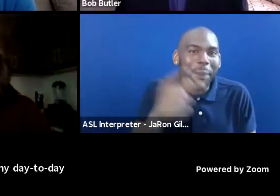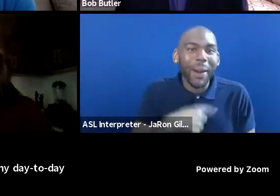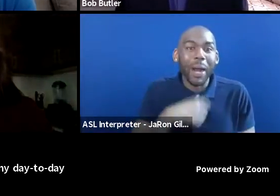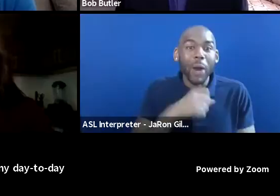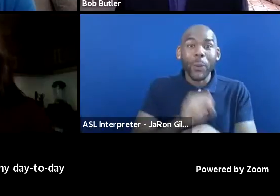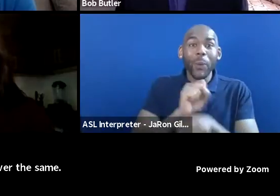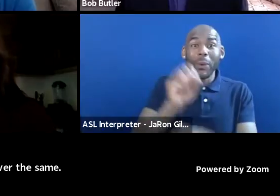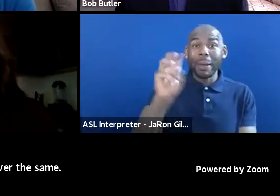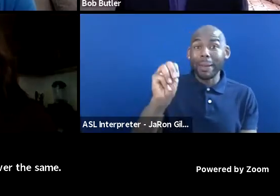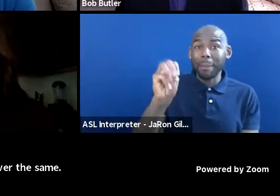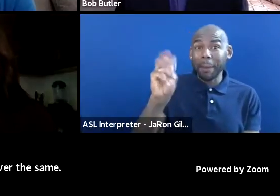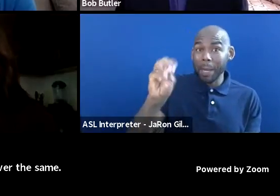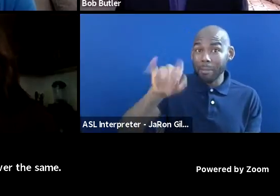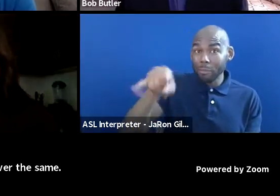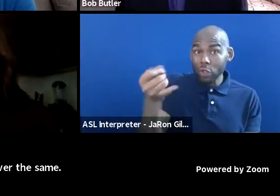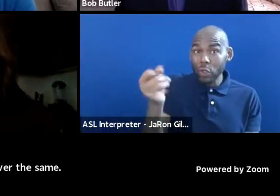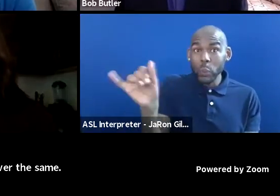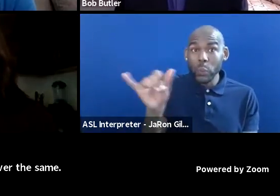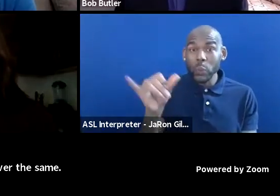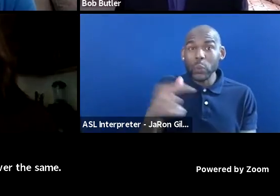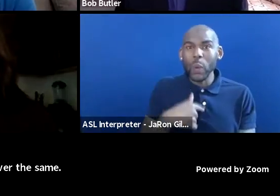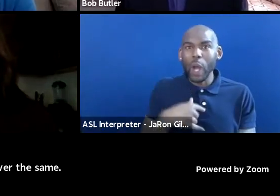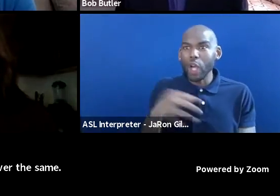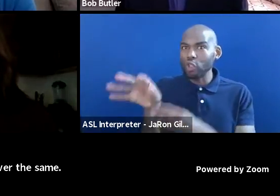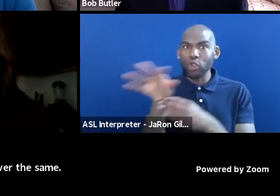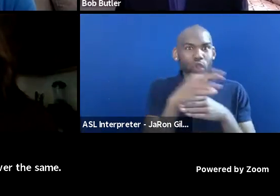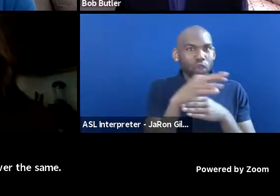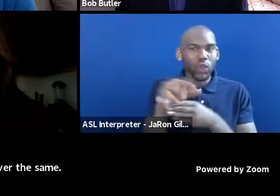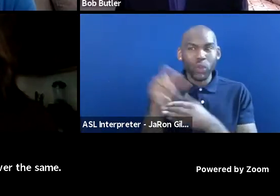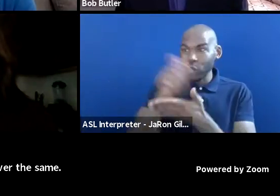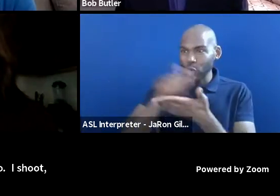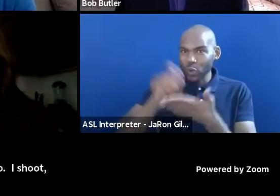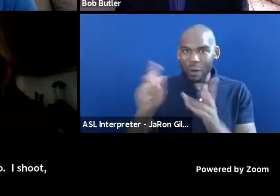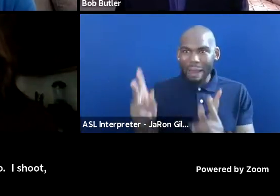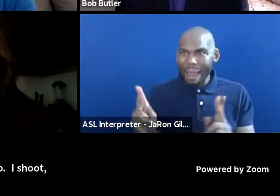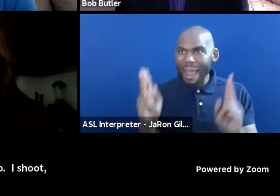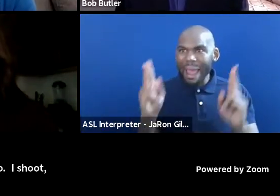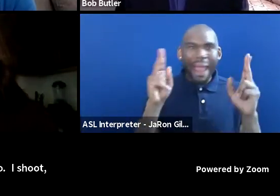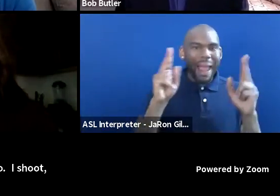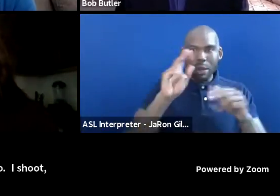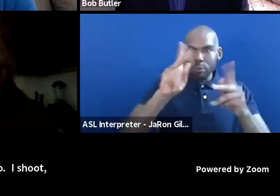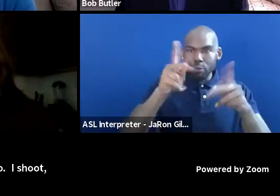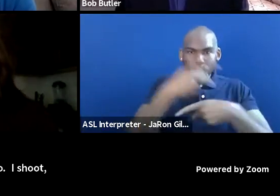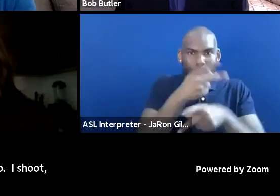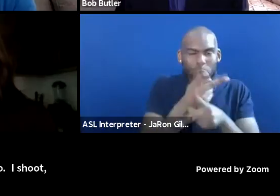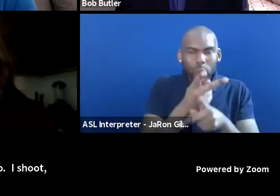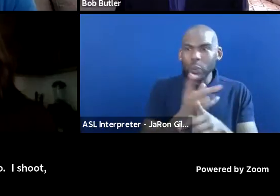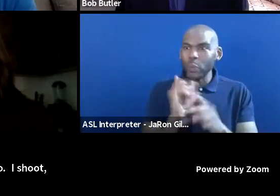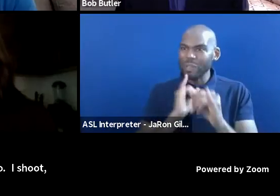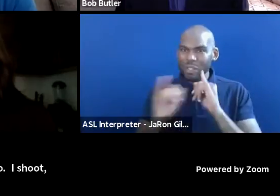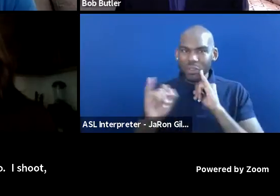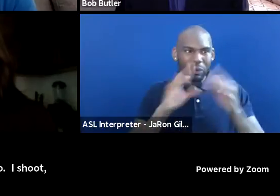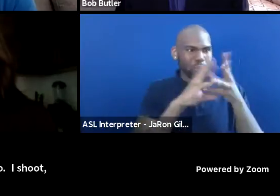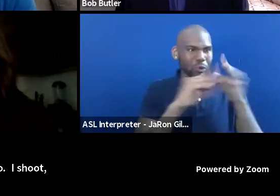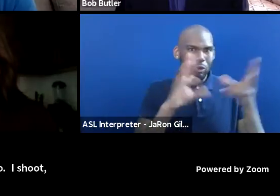MMJ also. So I shoot, edit, write, produce all my own things, set up all my interviews and stories